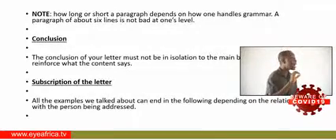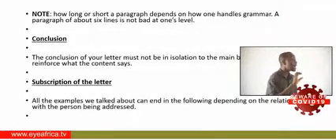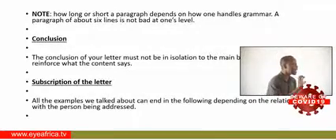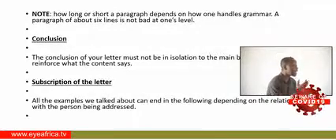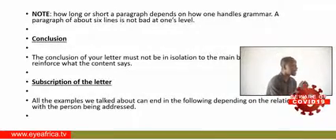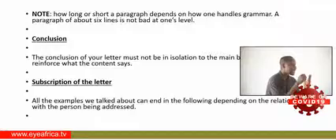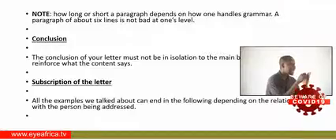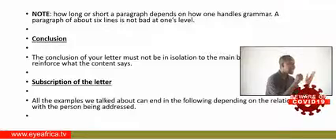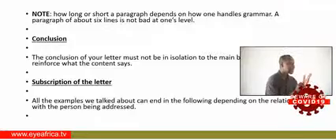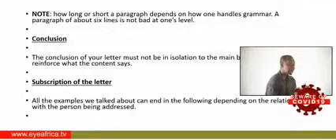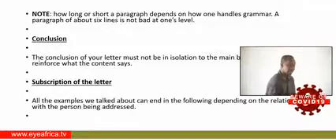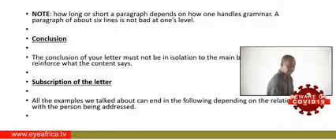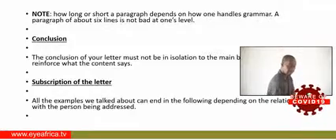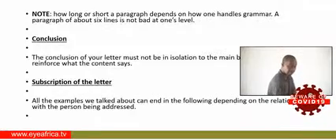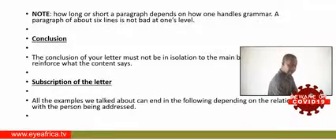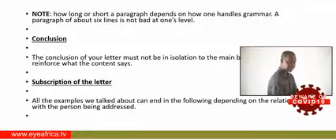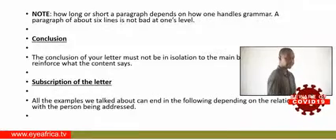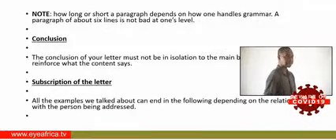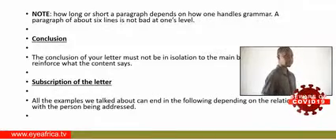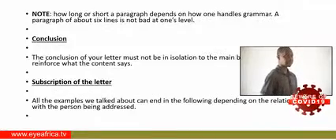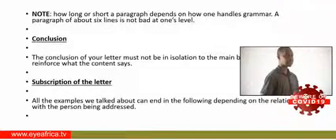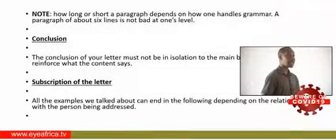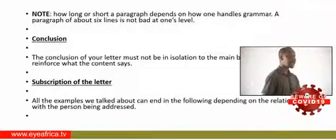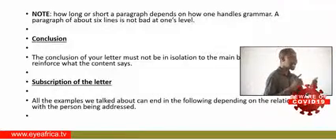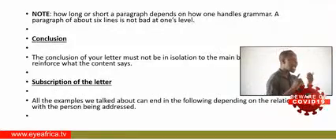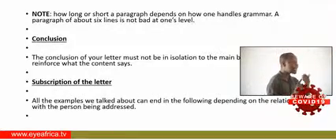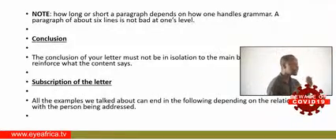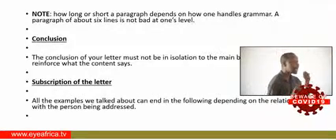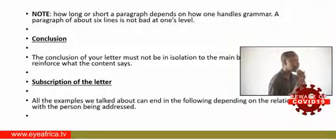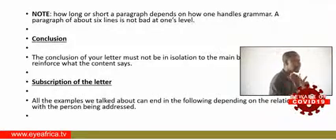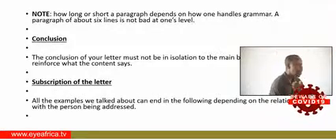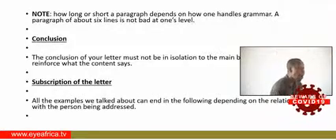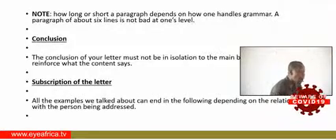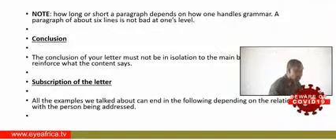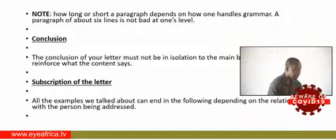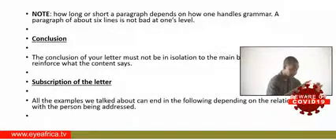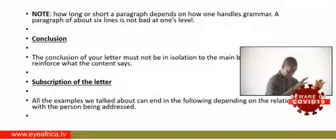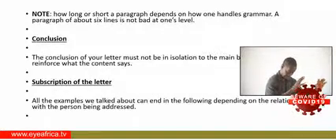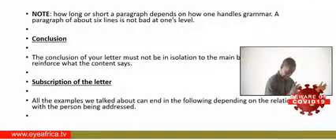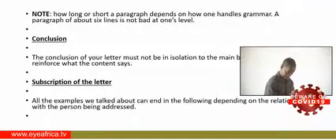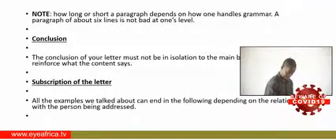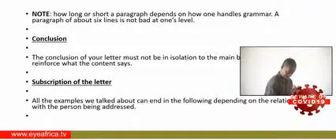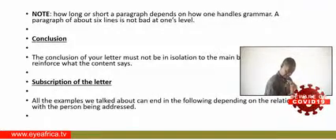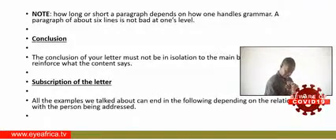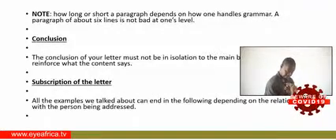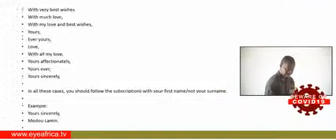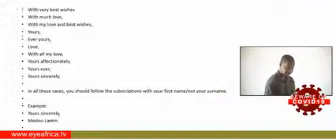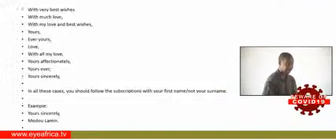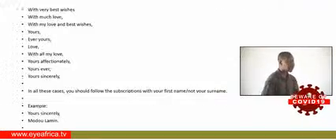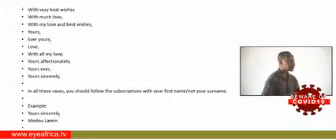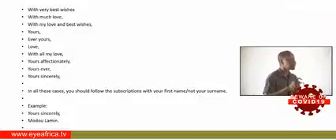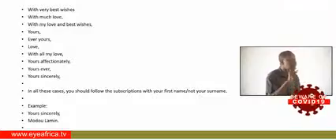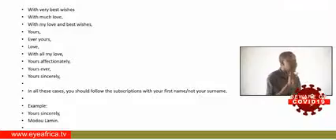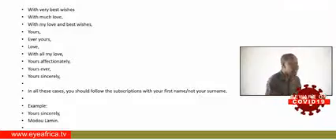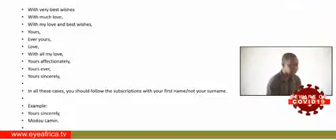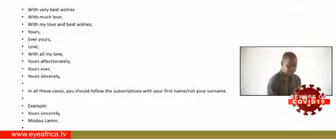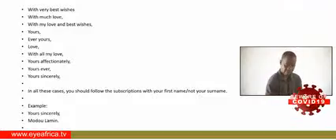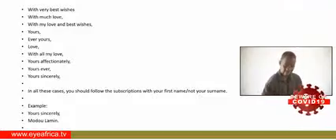the following, depending on the relationship the person being addressed.